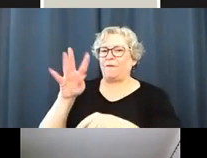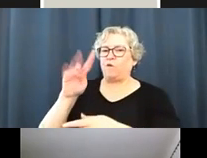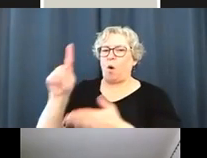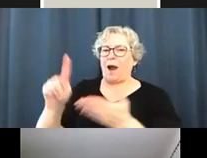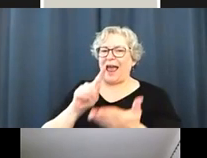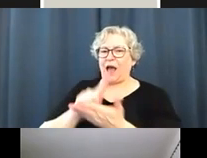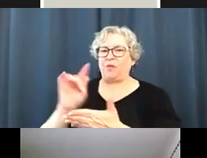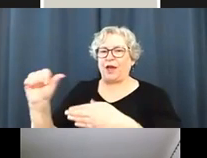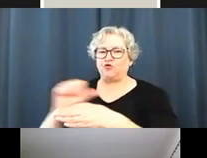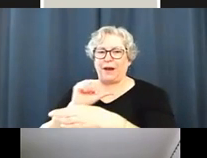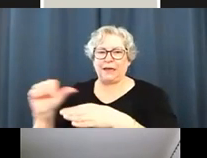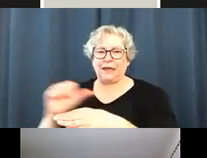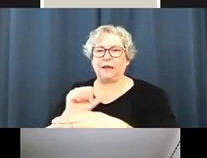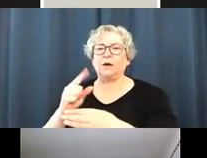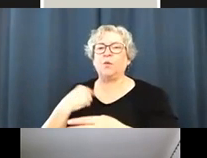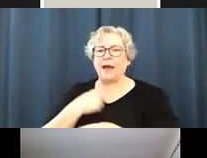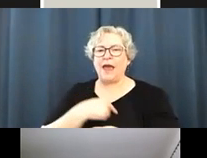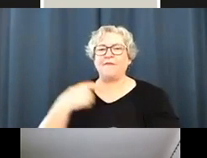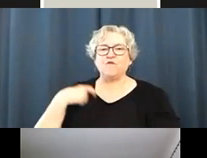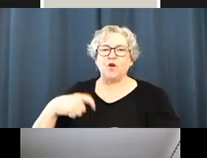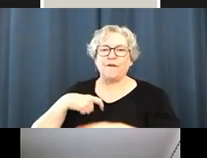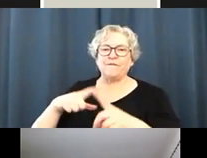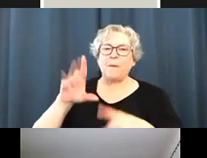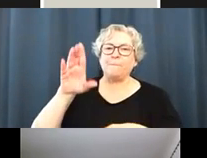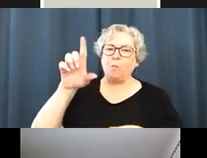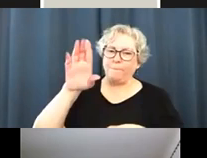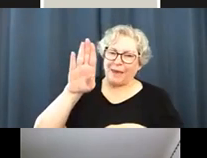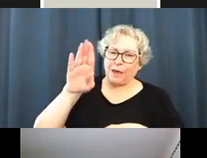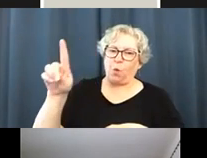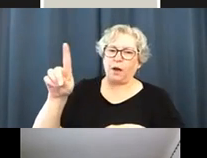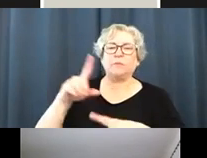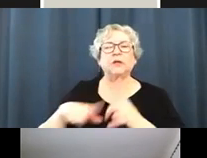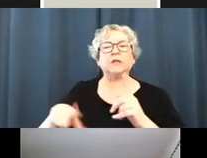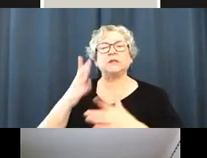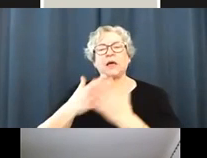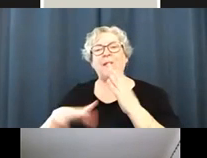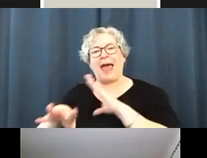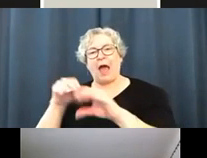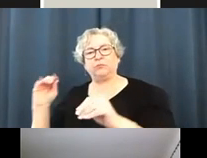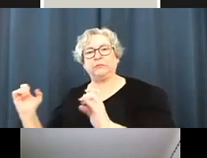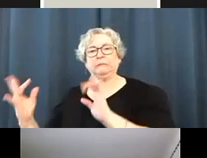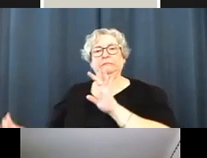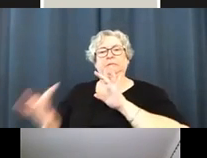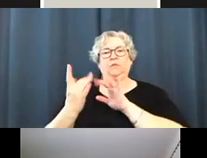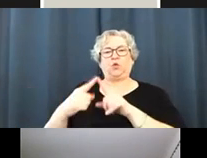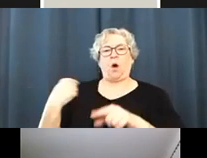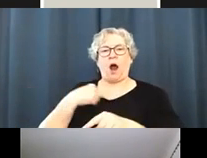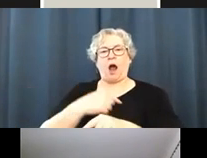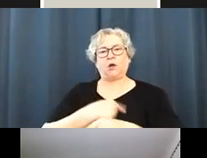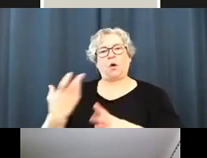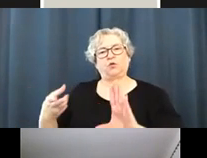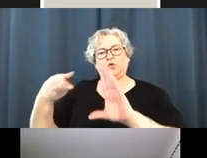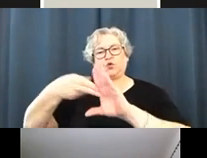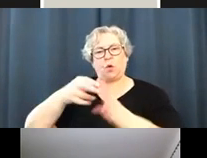that training. And we had registrants from B1, but we also had some folks outside of B1 reach out and ask to participate.